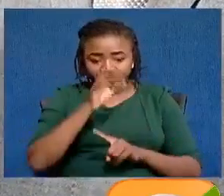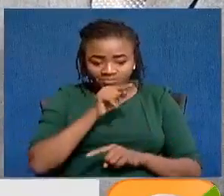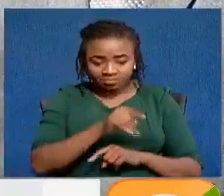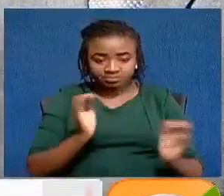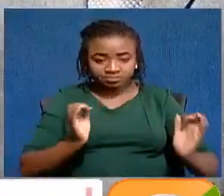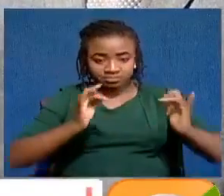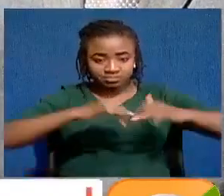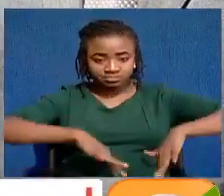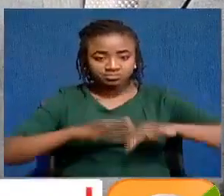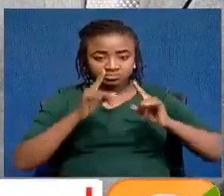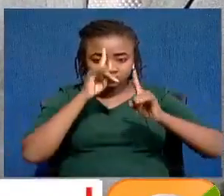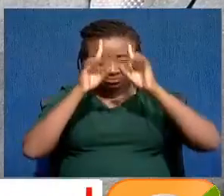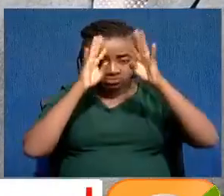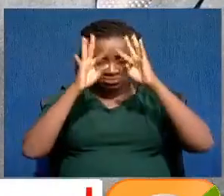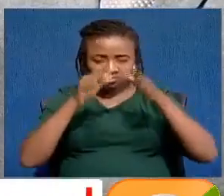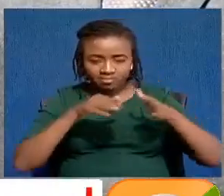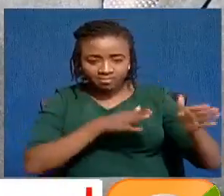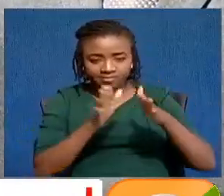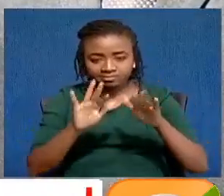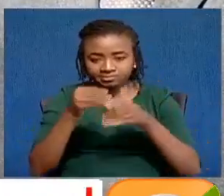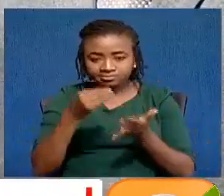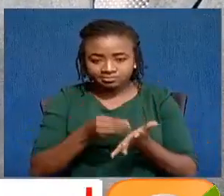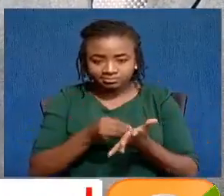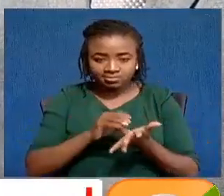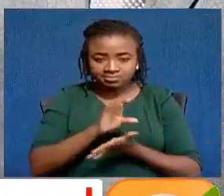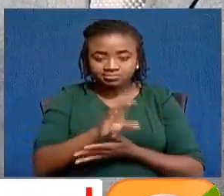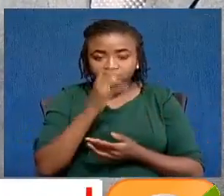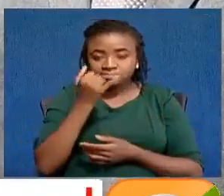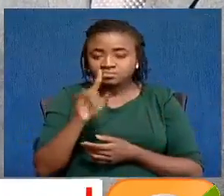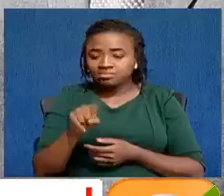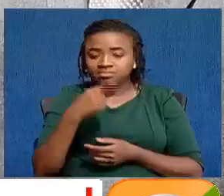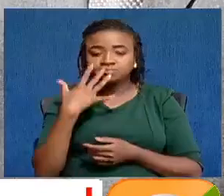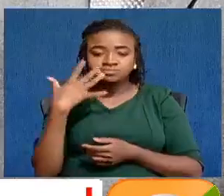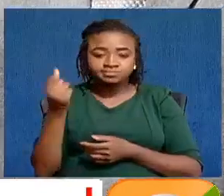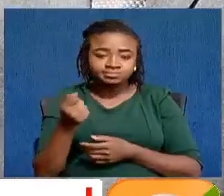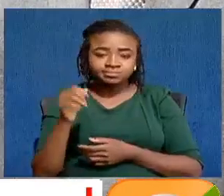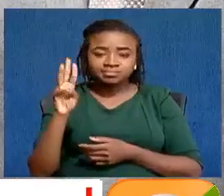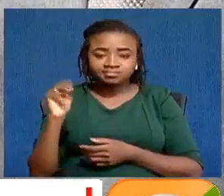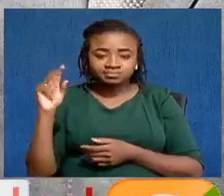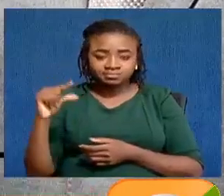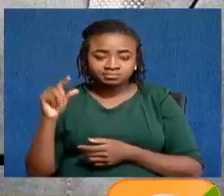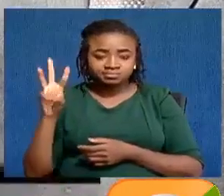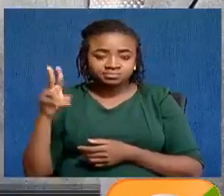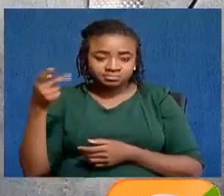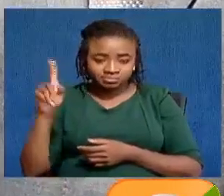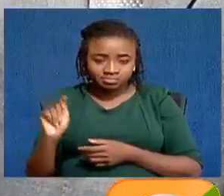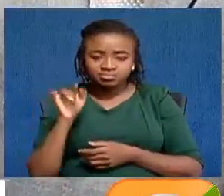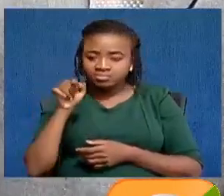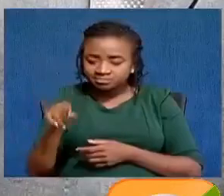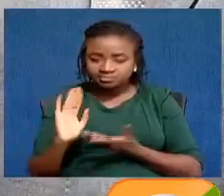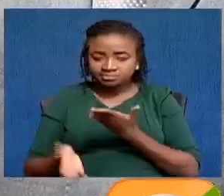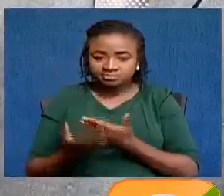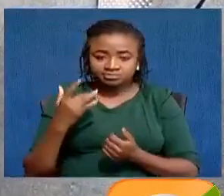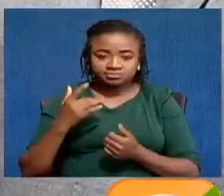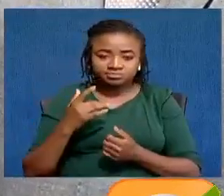the innovative ways of financing. That 1,500 megawatts of additional renewable energy is going to cost